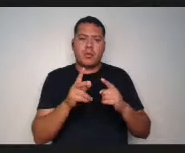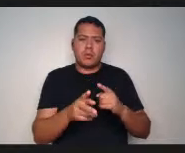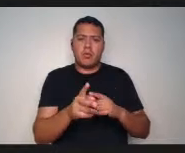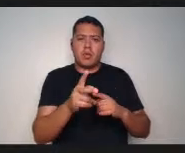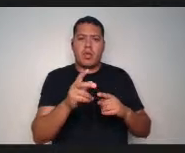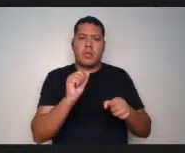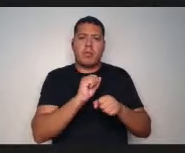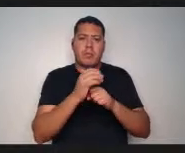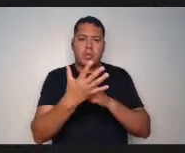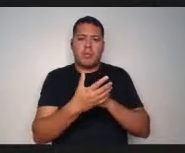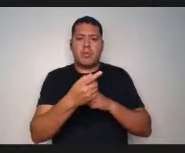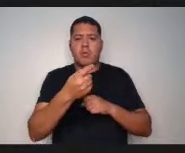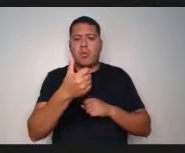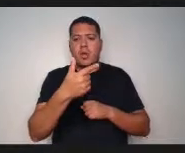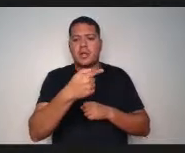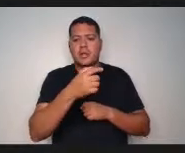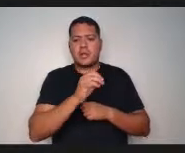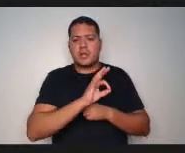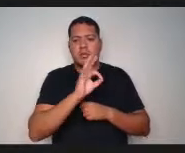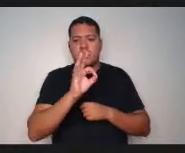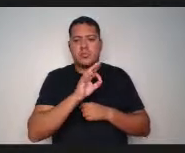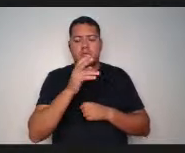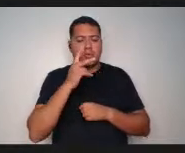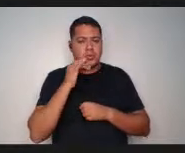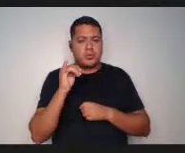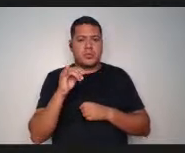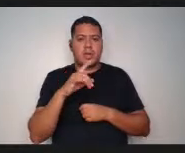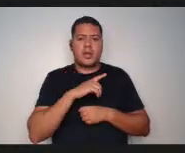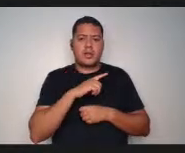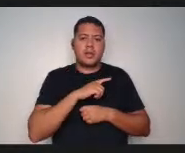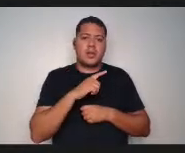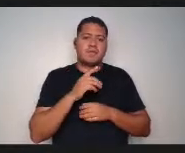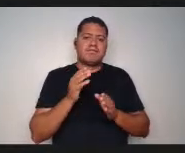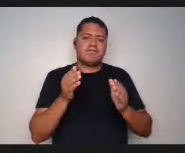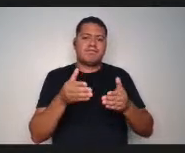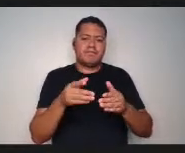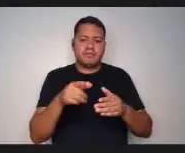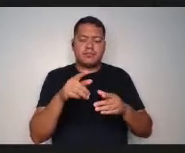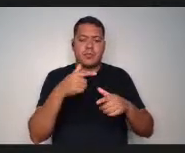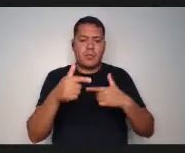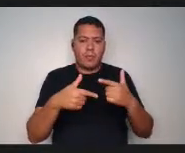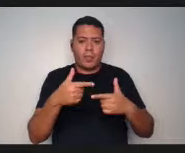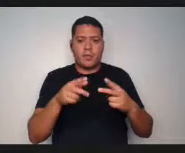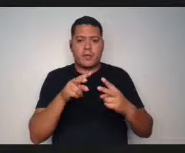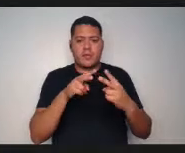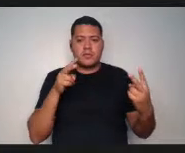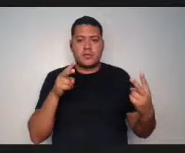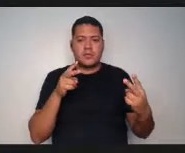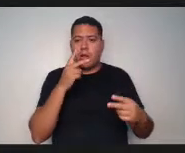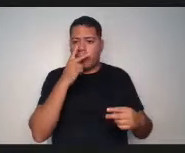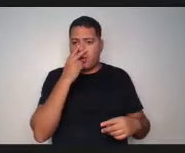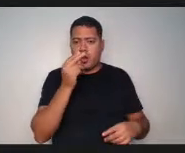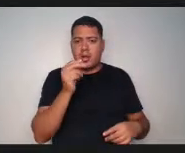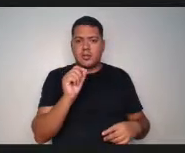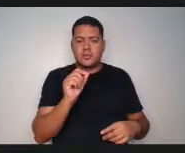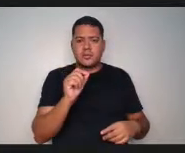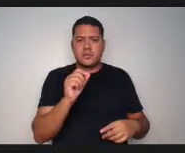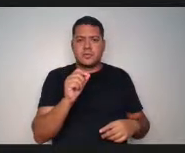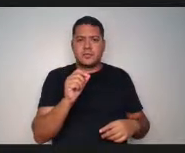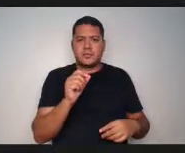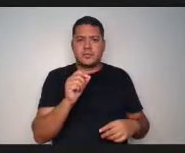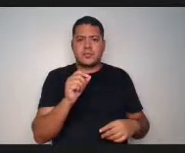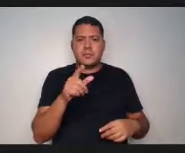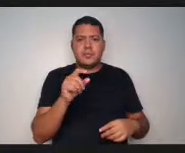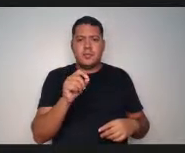were involved in distance or online learning for their children found it was a significant source of stress and anxiety to try to work